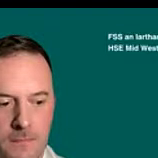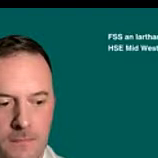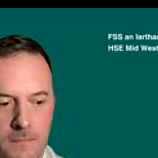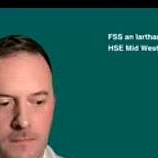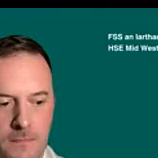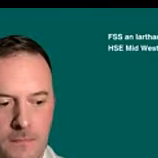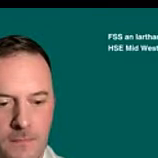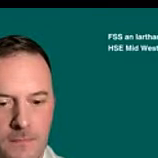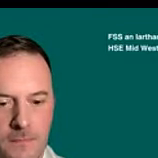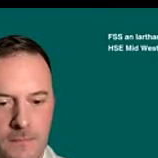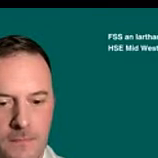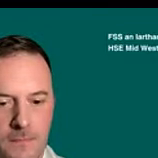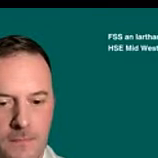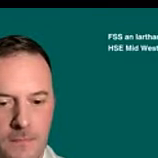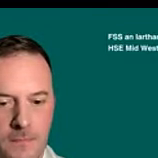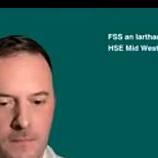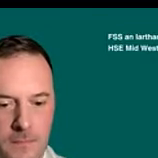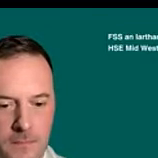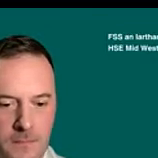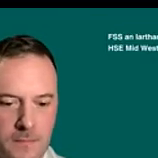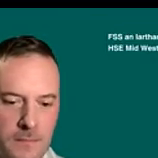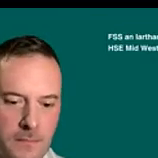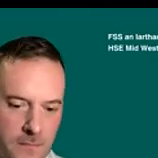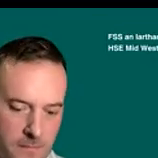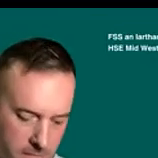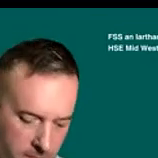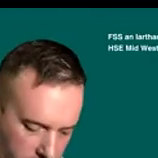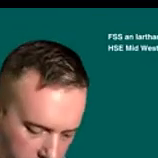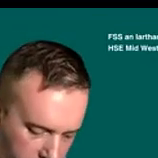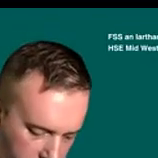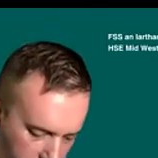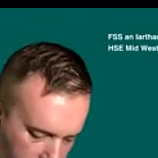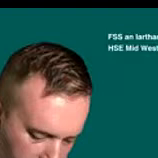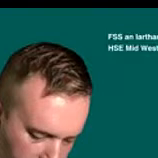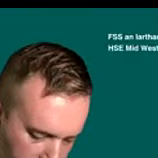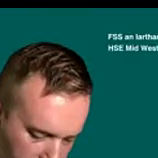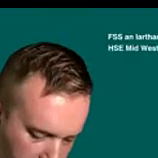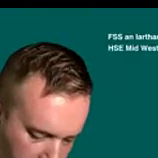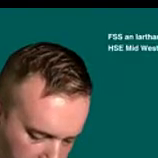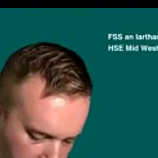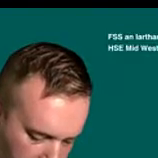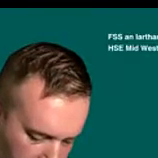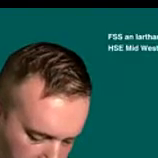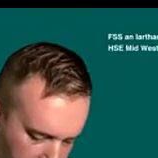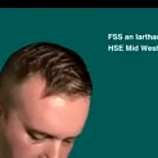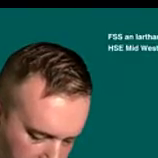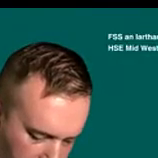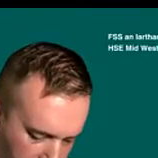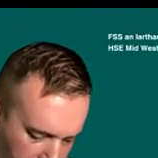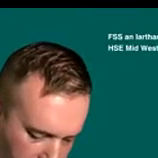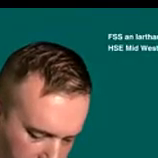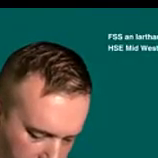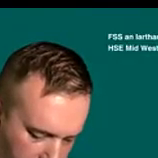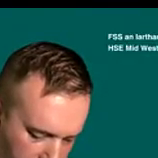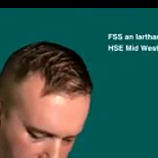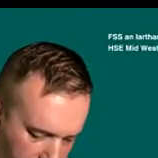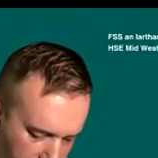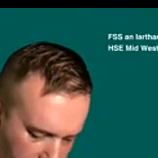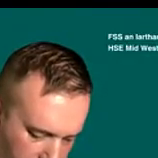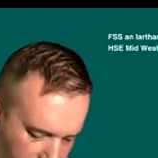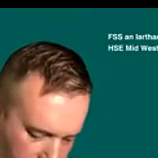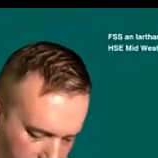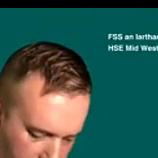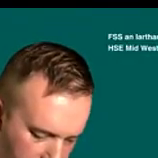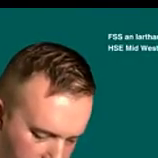here? So at the moment, we still have no update on that. We're all looking forward to January, to the free HRT. As we know, that